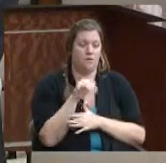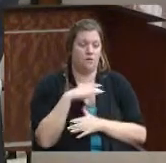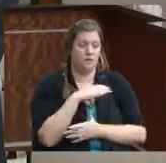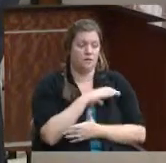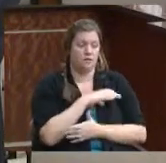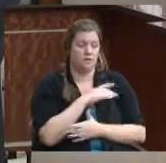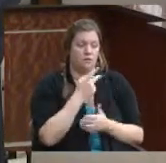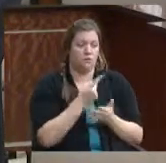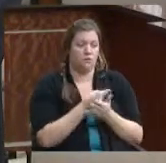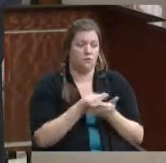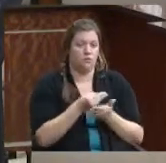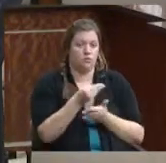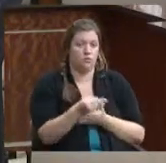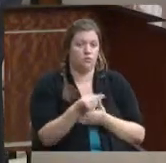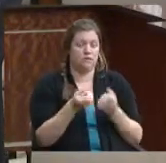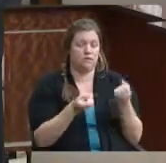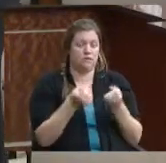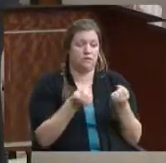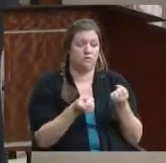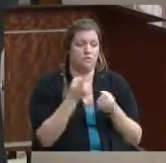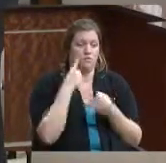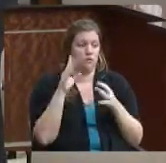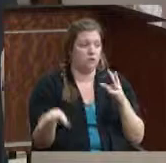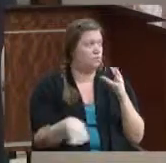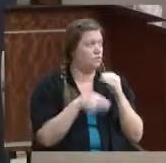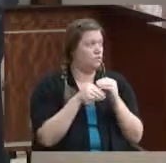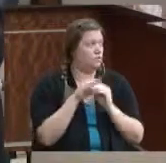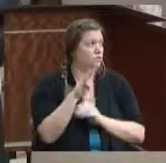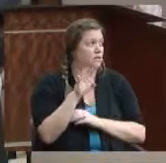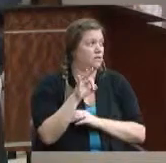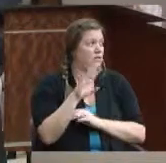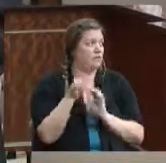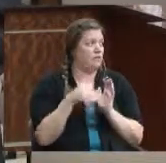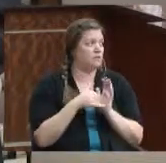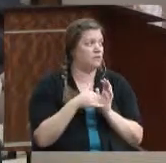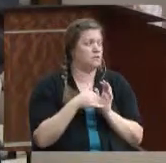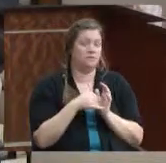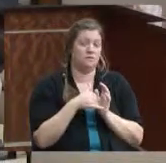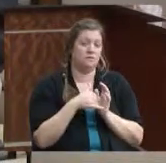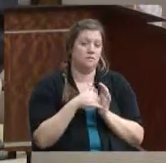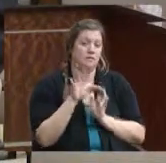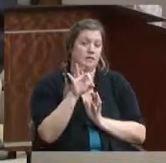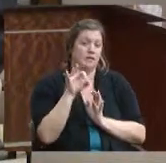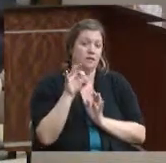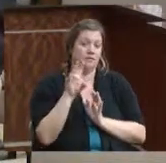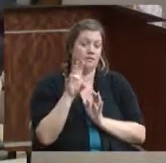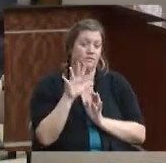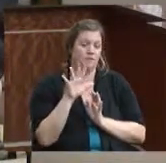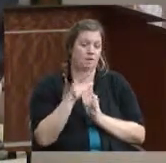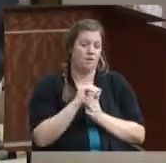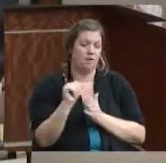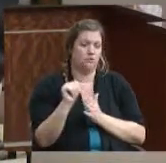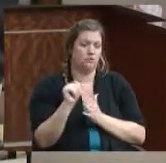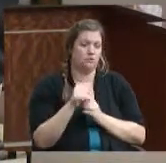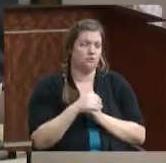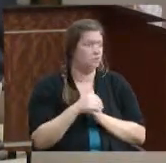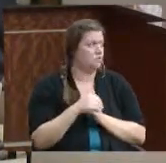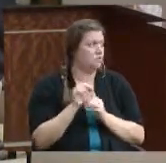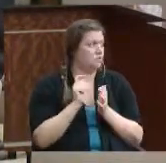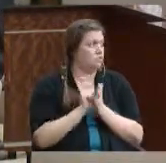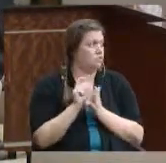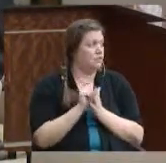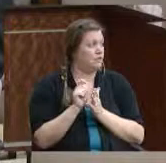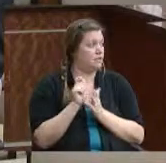Council award the purchase of this vehicle for the total cost of $975, writing